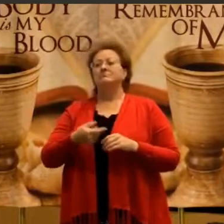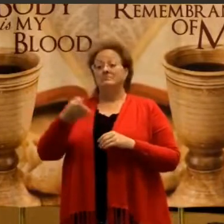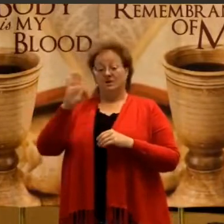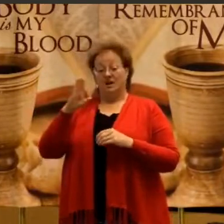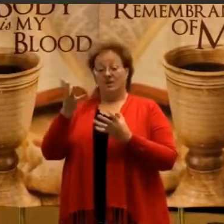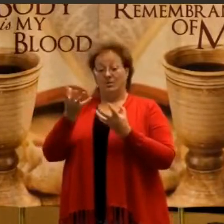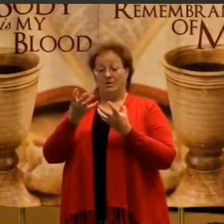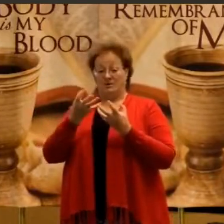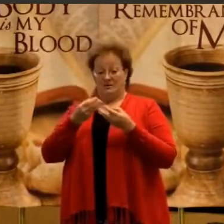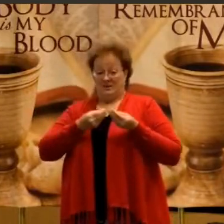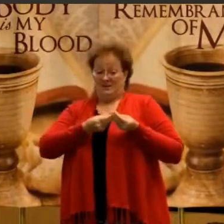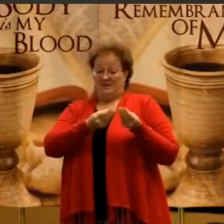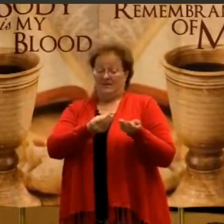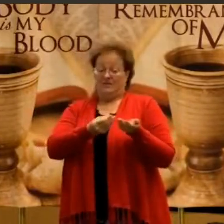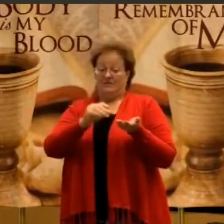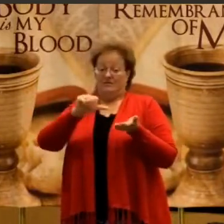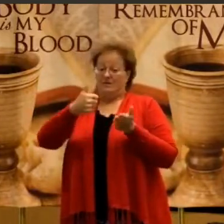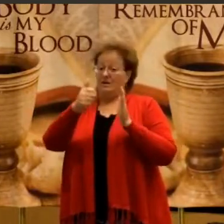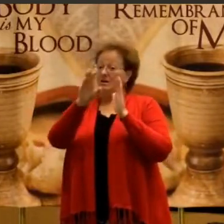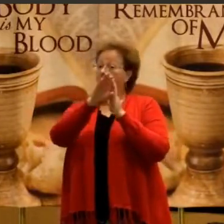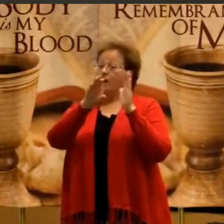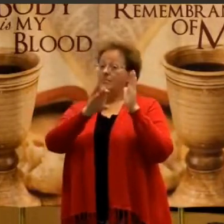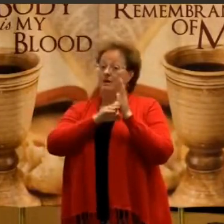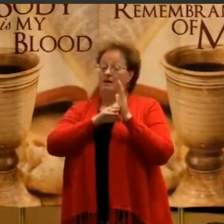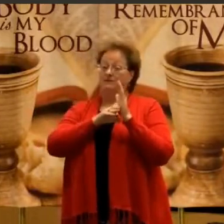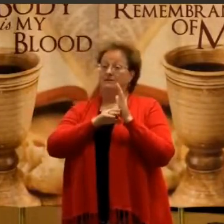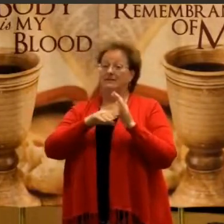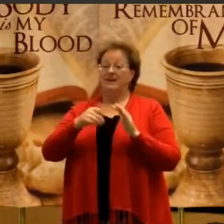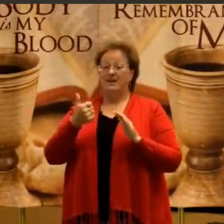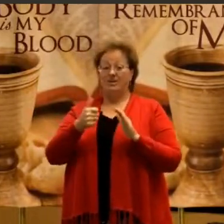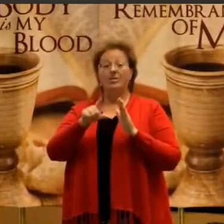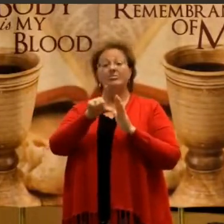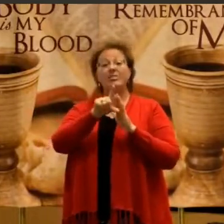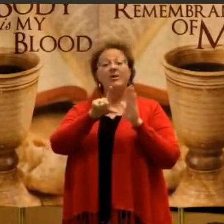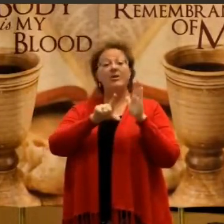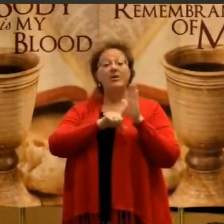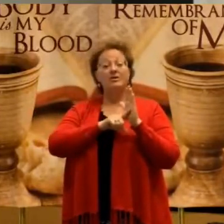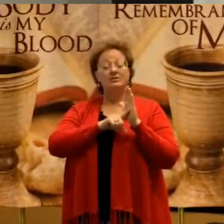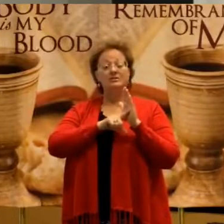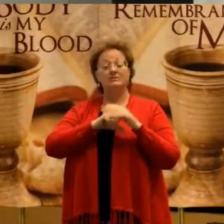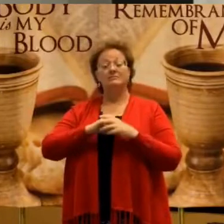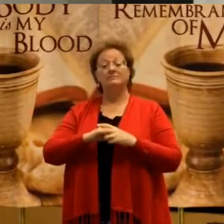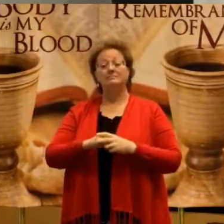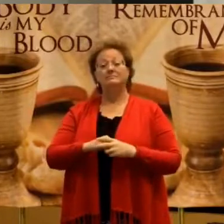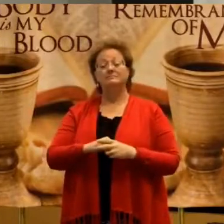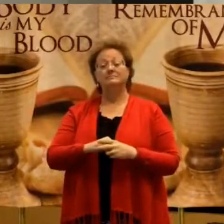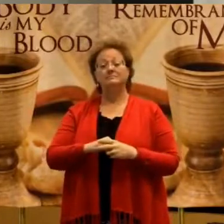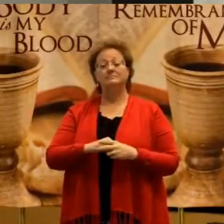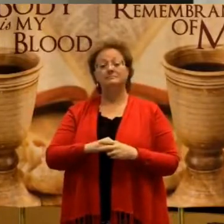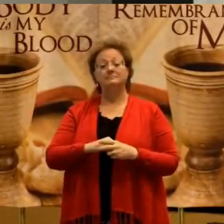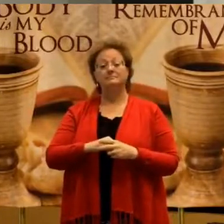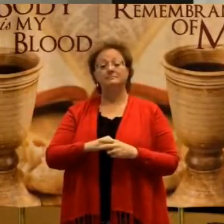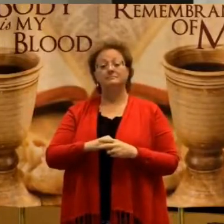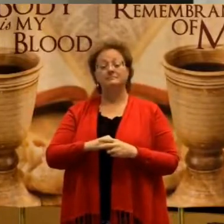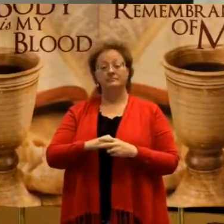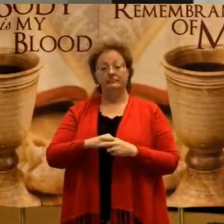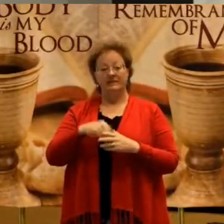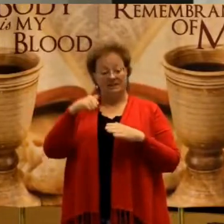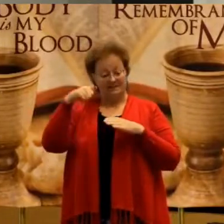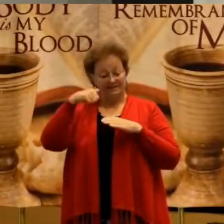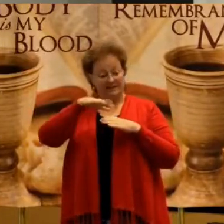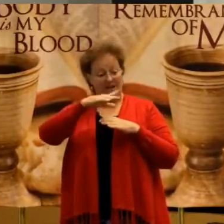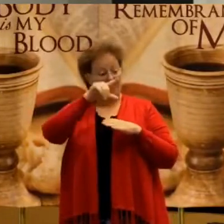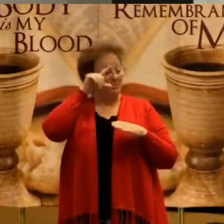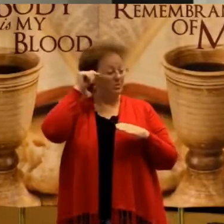give Moses the Ten Commandments along with other laws that would make up the Book of the Covenant. And then God sent Moses down to the